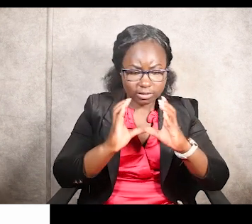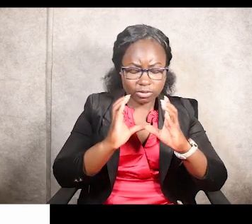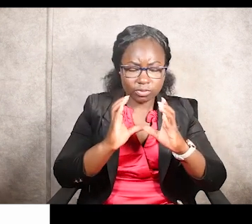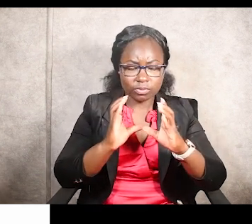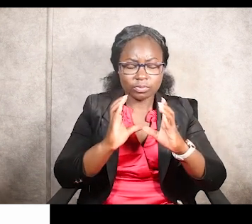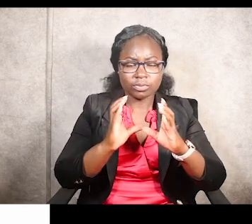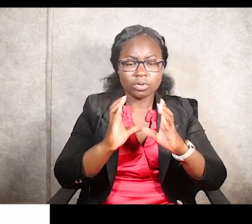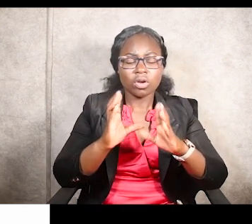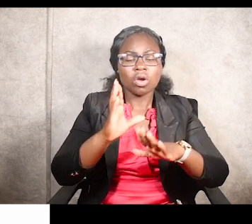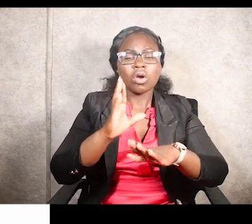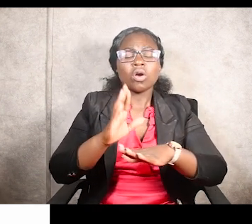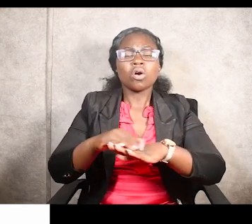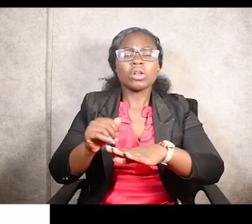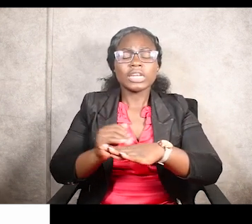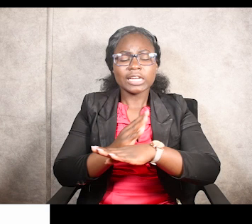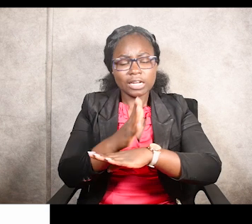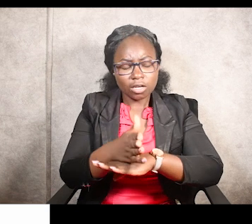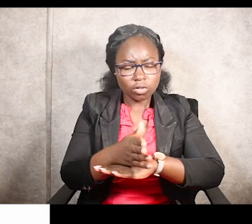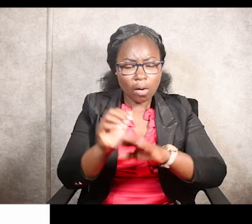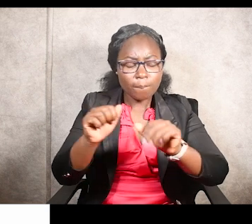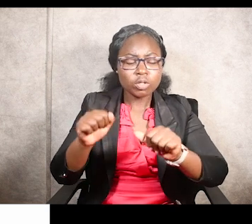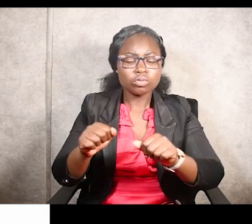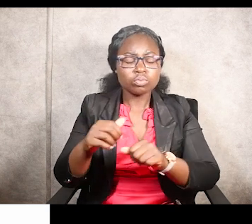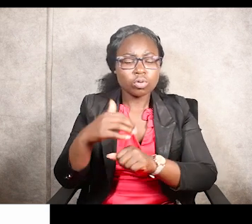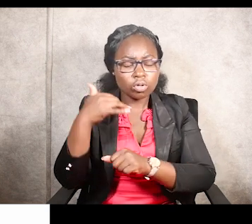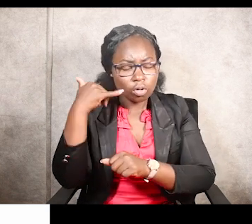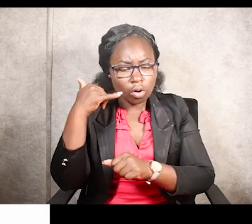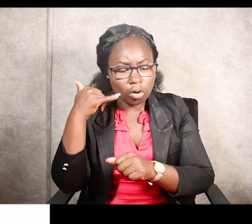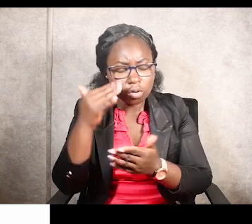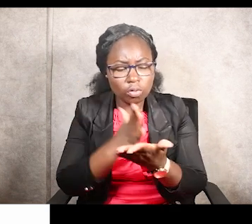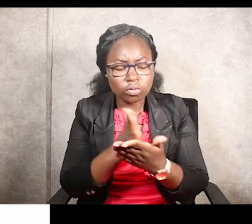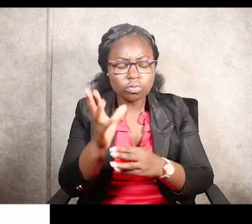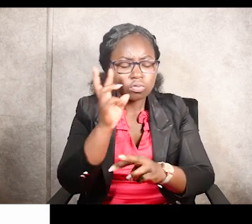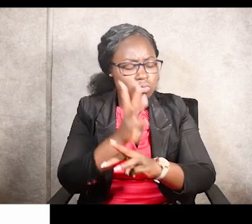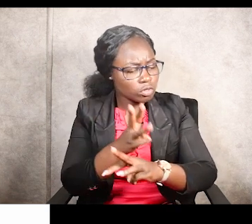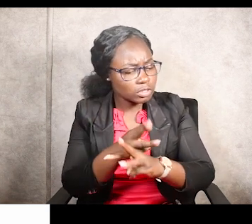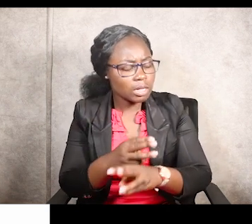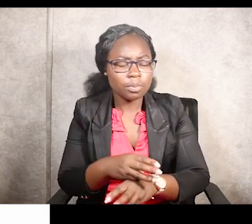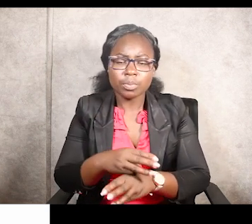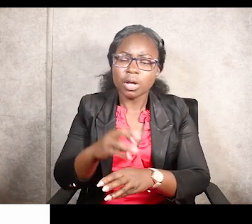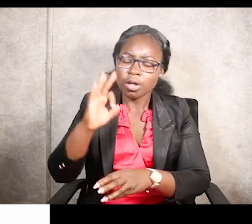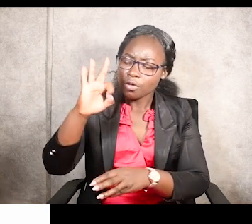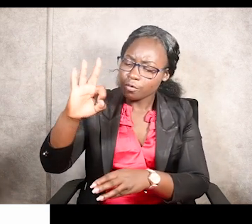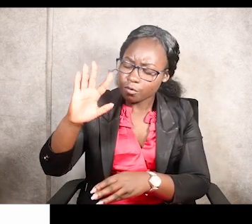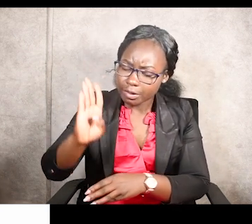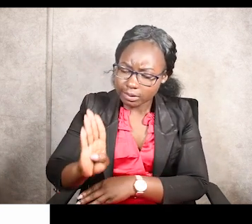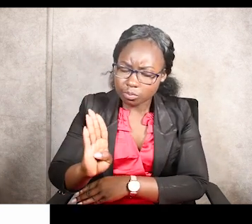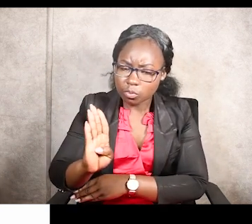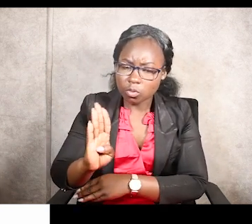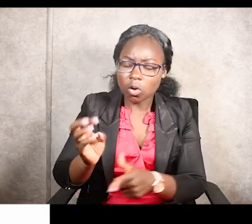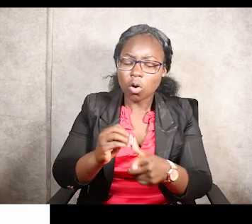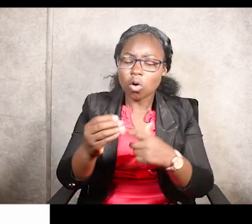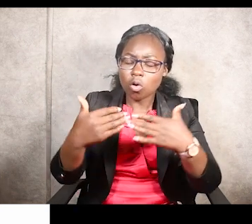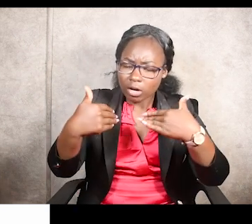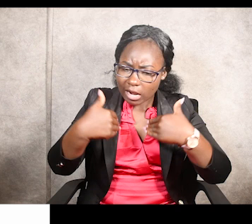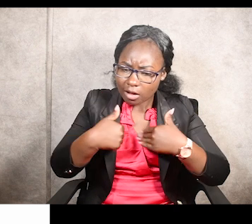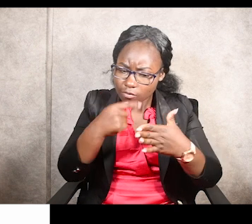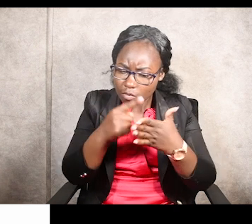Calling across the globe. You can be able to call using WhatsApp. You can be able to call using Facebook. You can be able to have